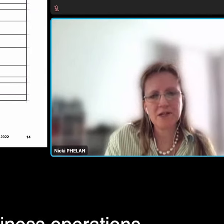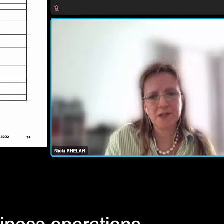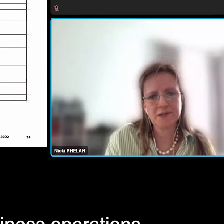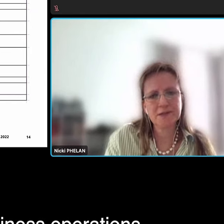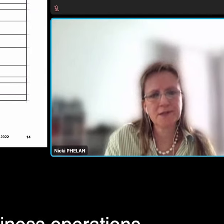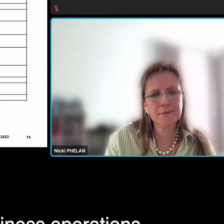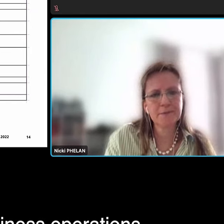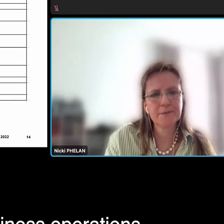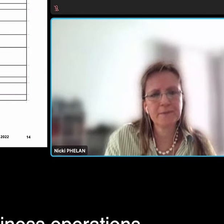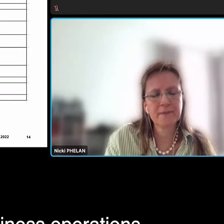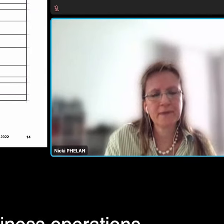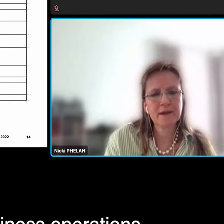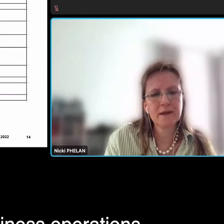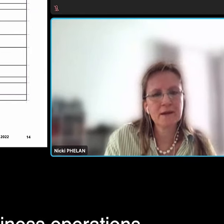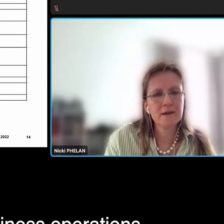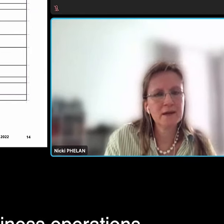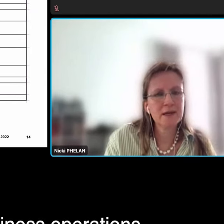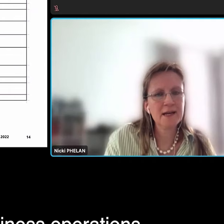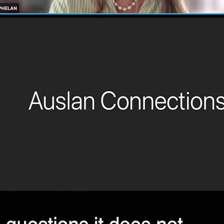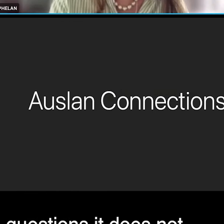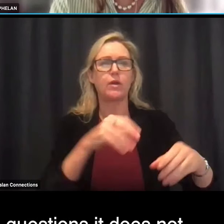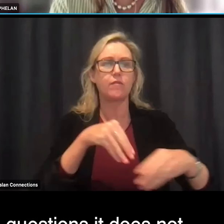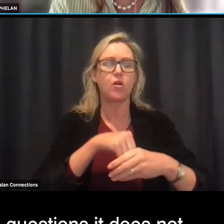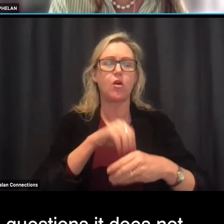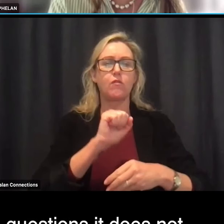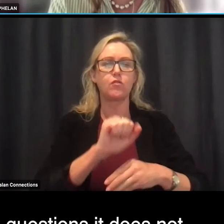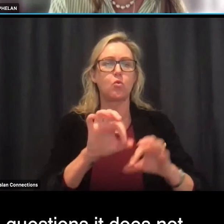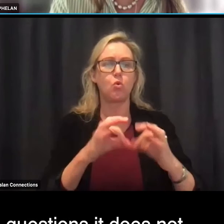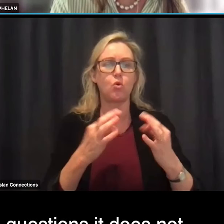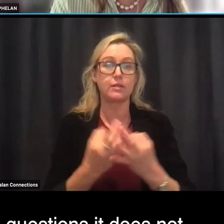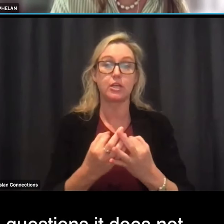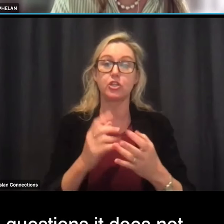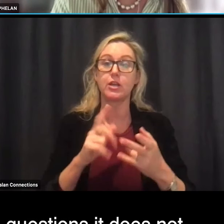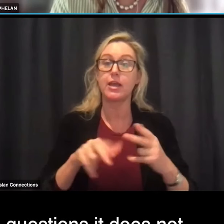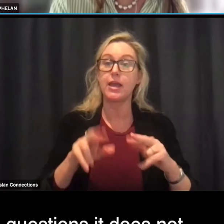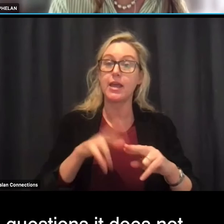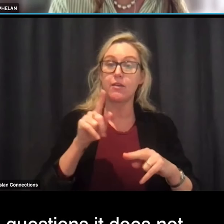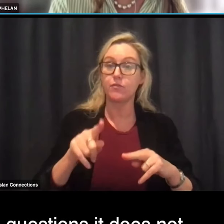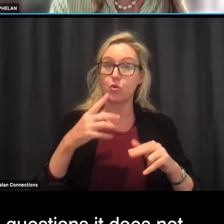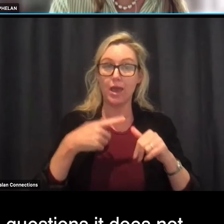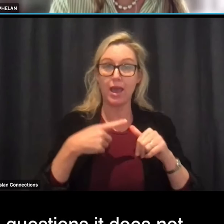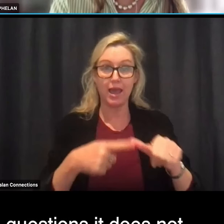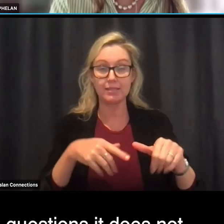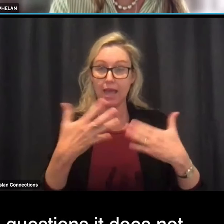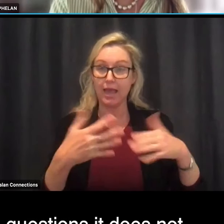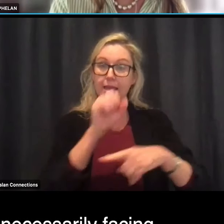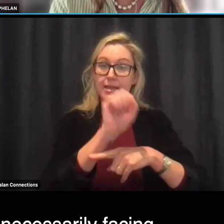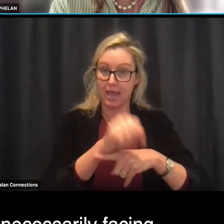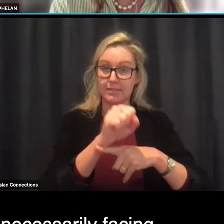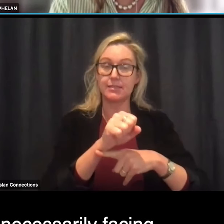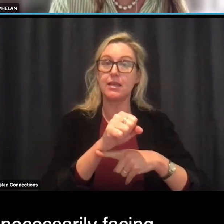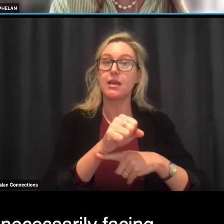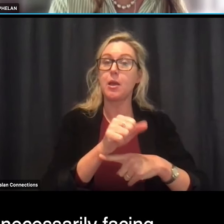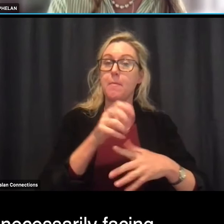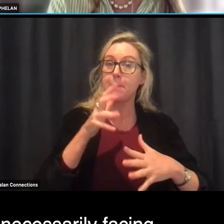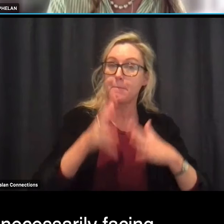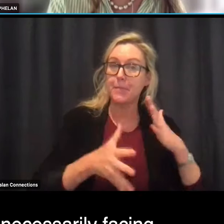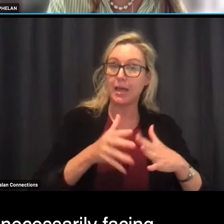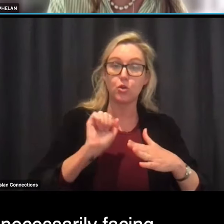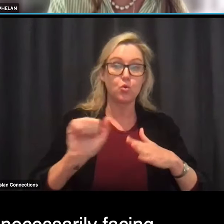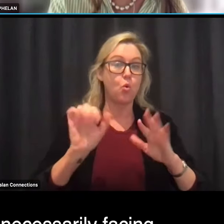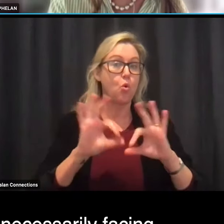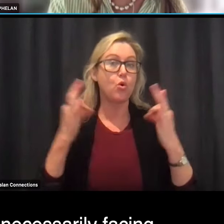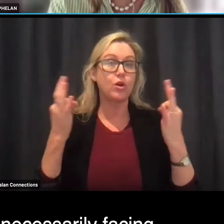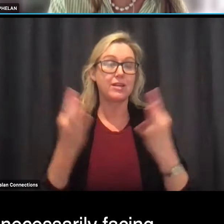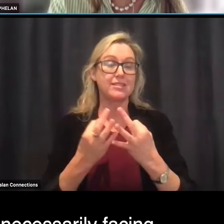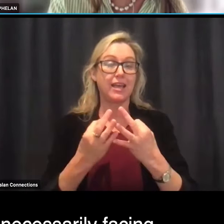business operations. In answering yes to some of these questions, it does not mean that your organisation